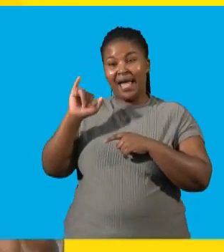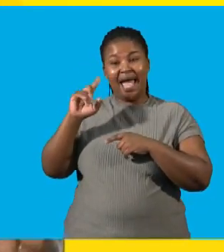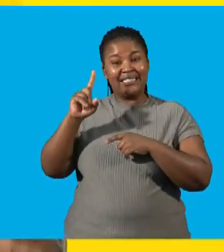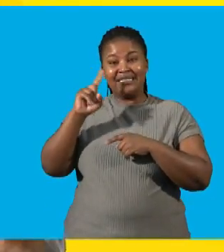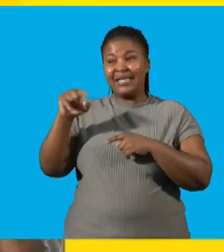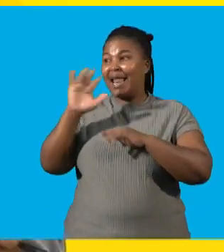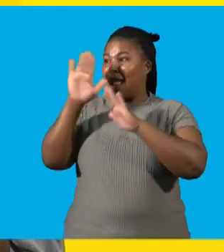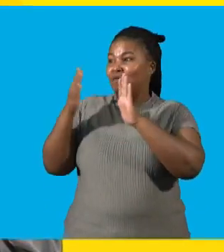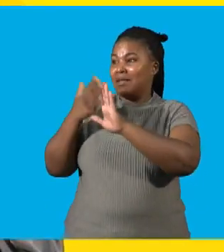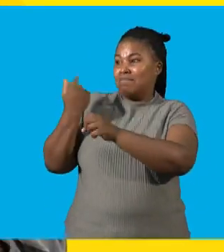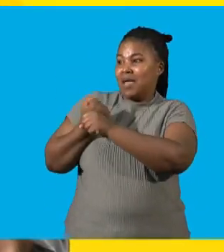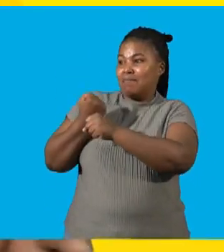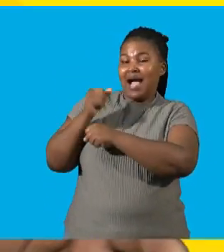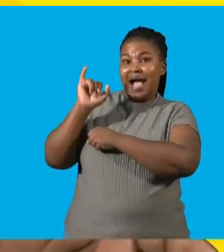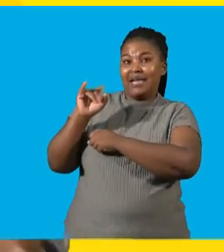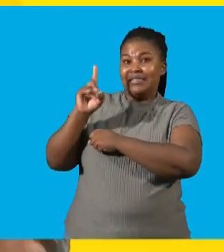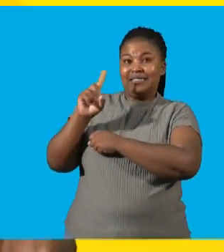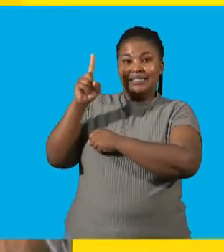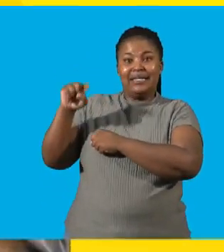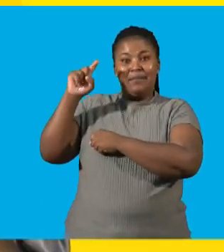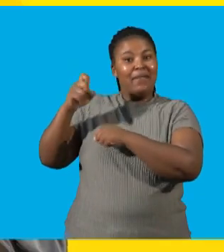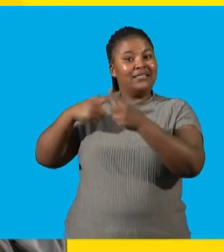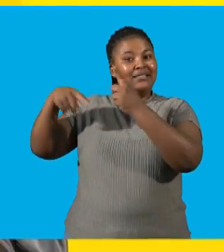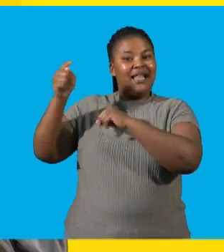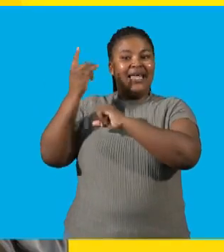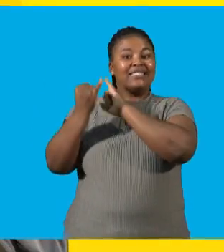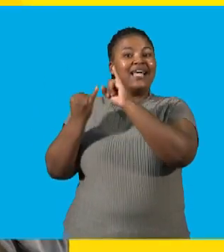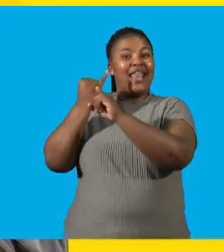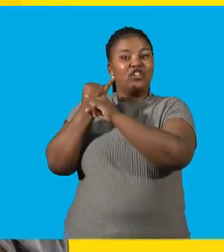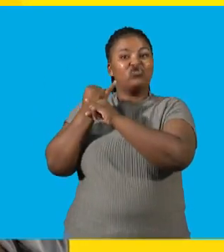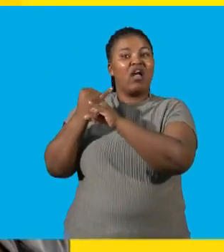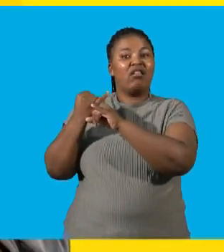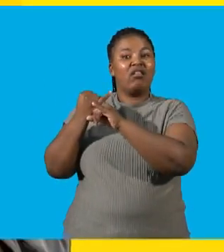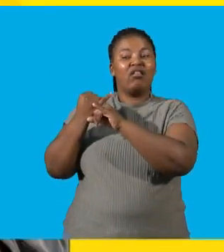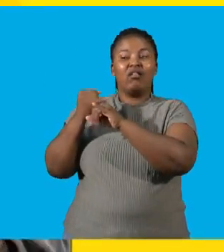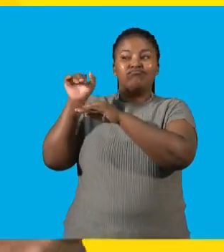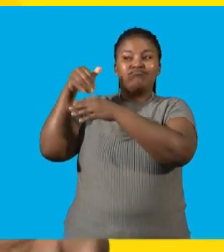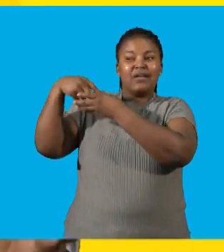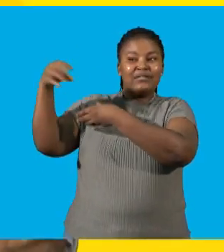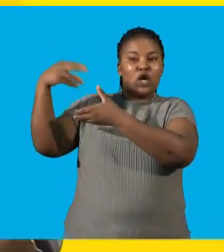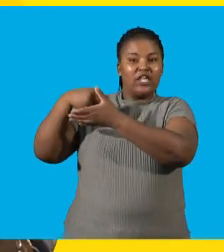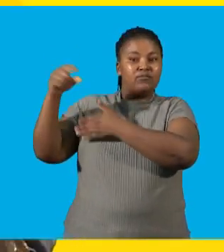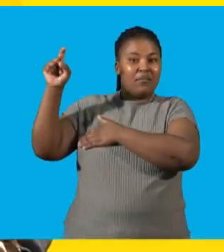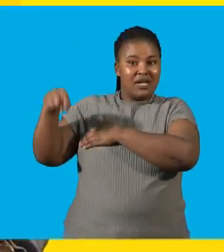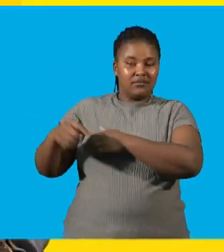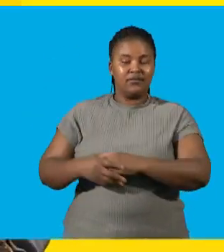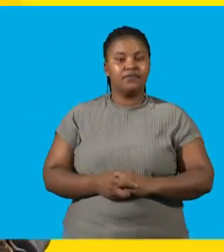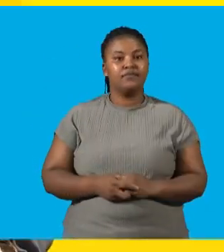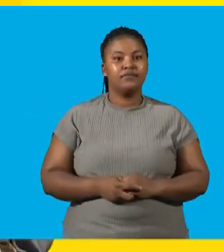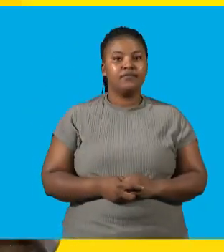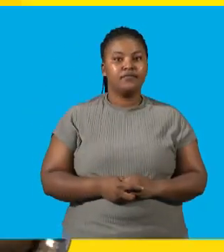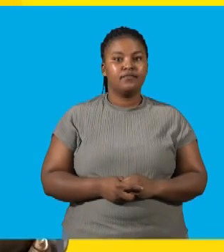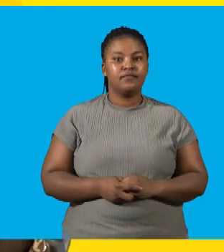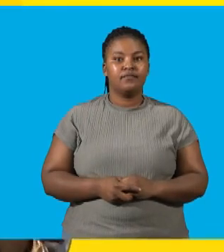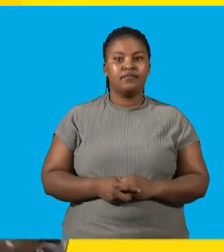is produced in the IDZ should be sold to international markets. In other words, it has to be exported,